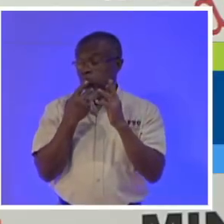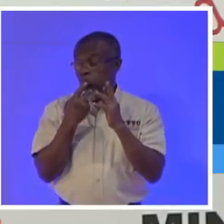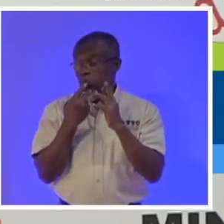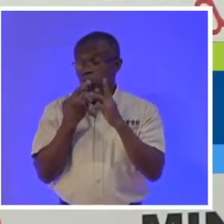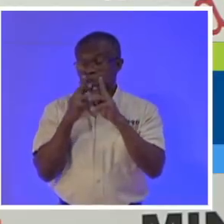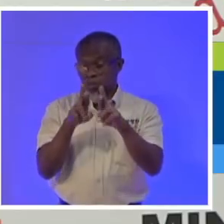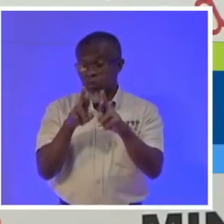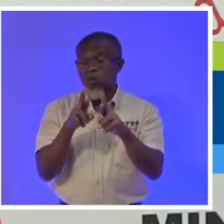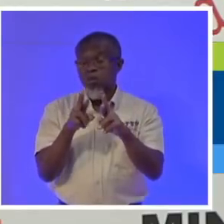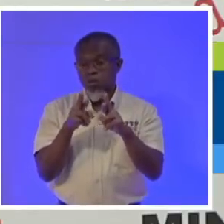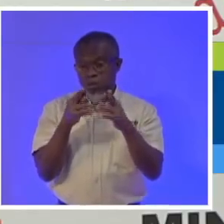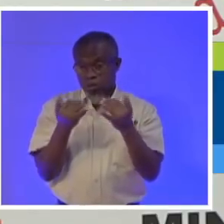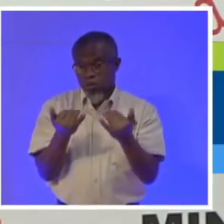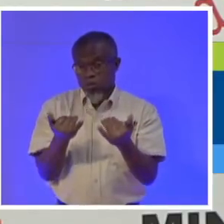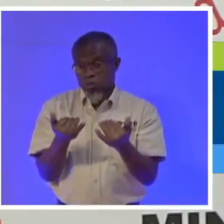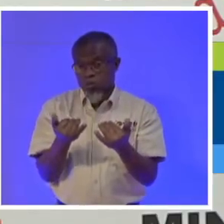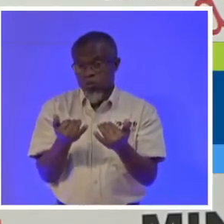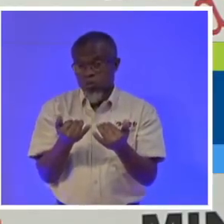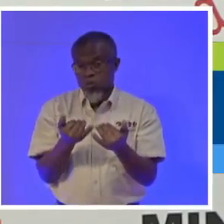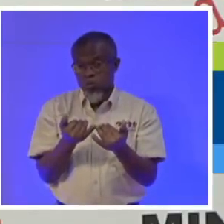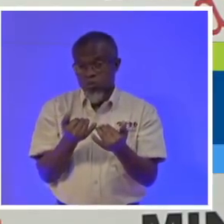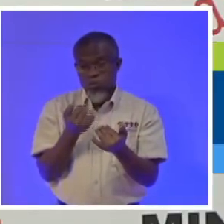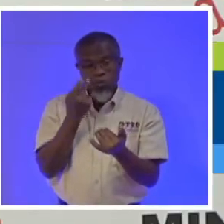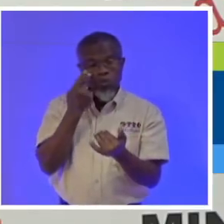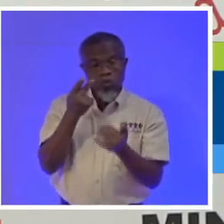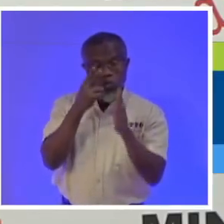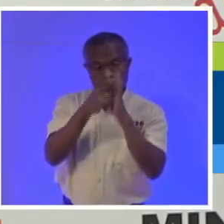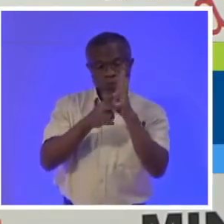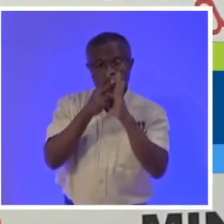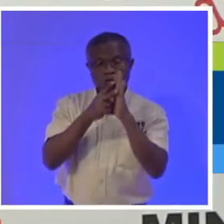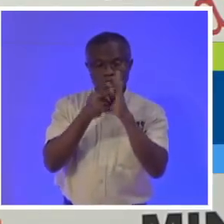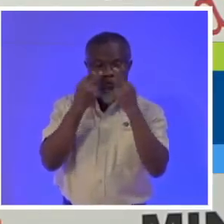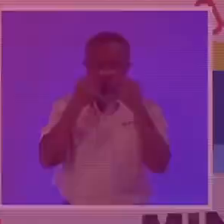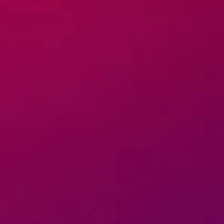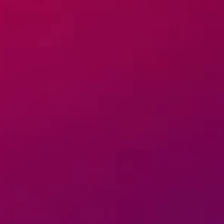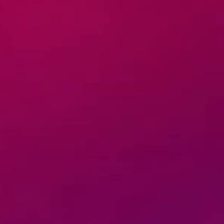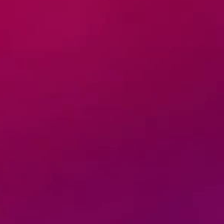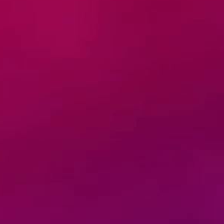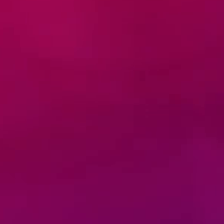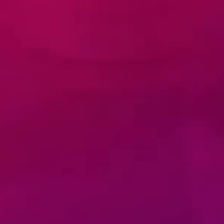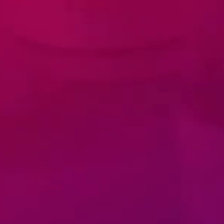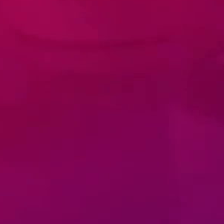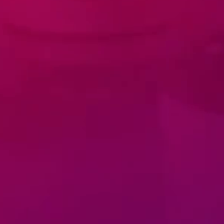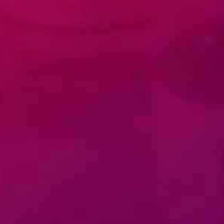now. But for now, from our panelists, we say goodbye.